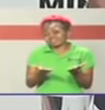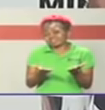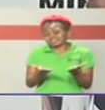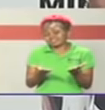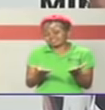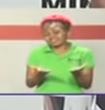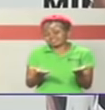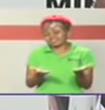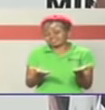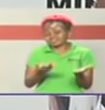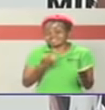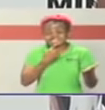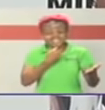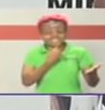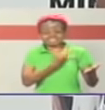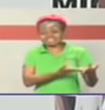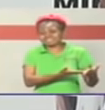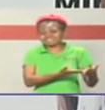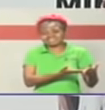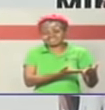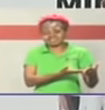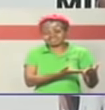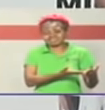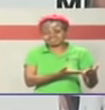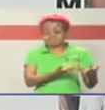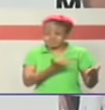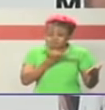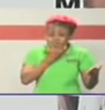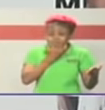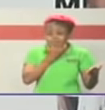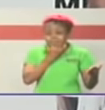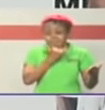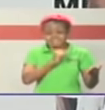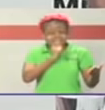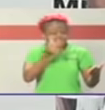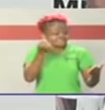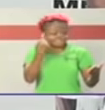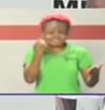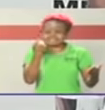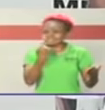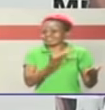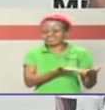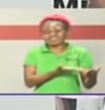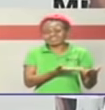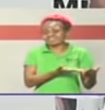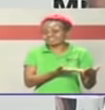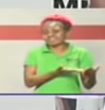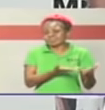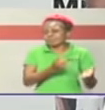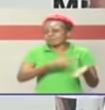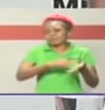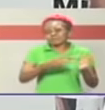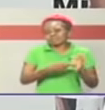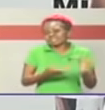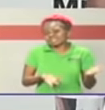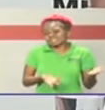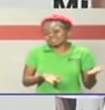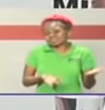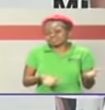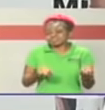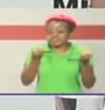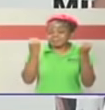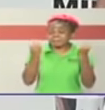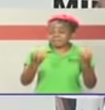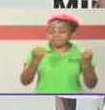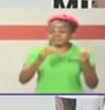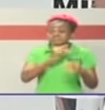have been interpreted or misinterpreted. And there are many such pastors doing that, both